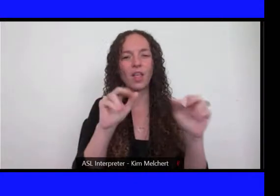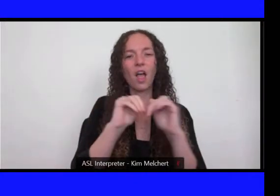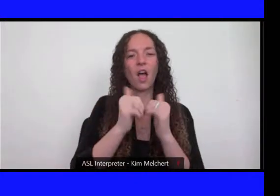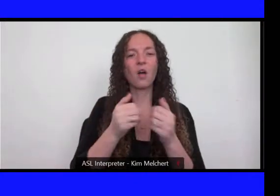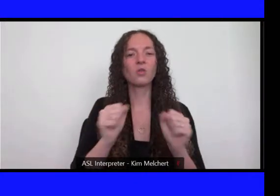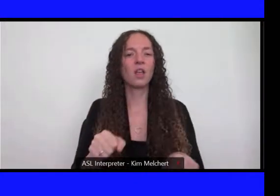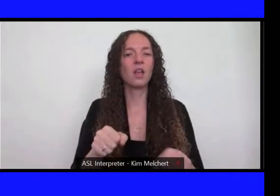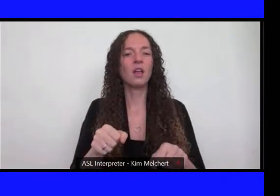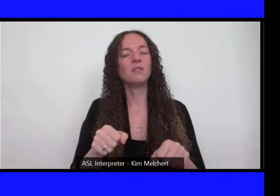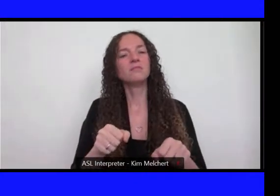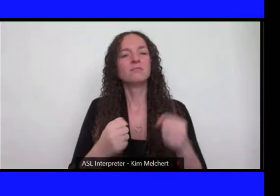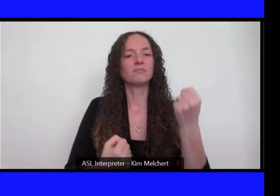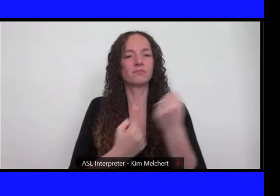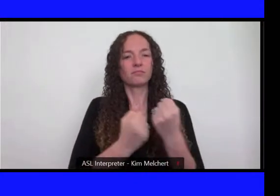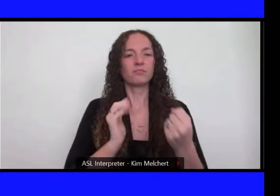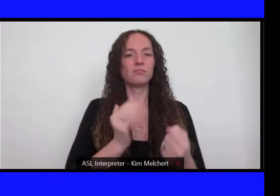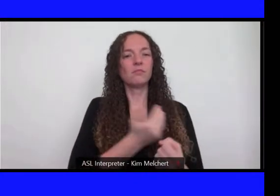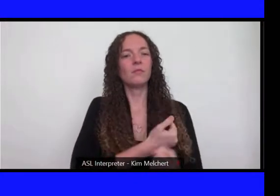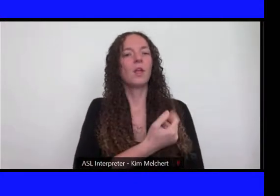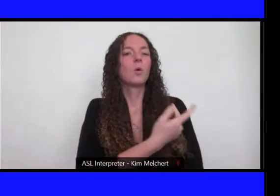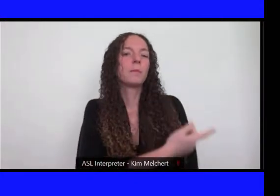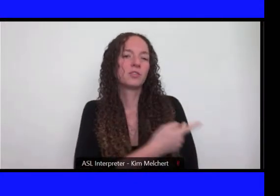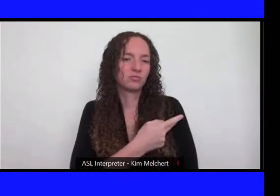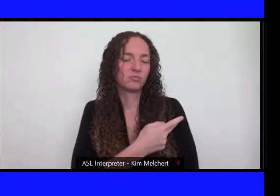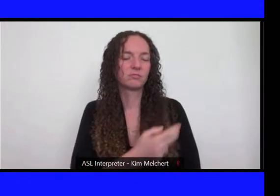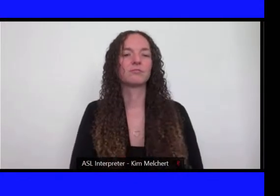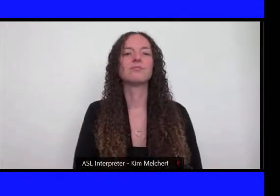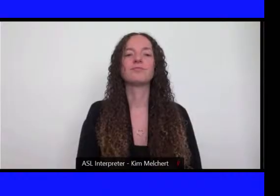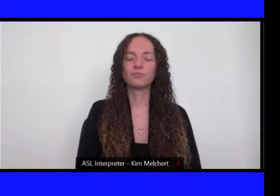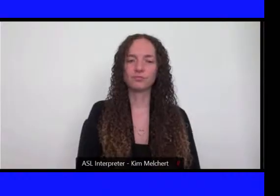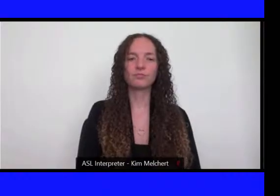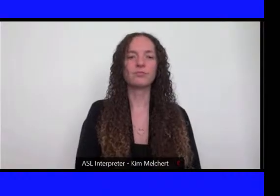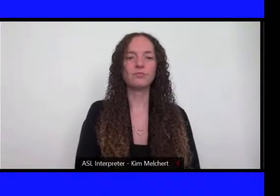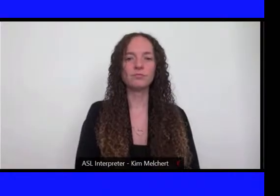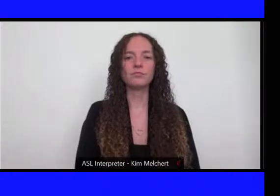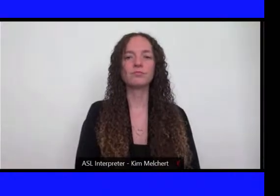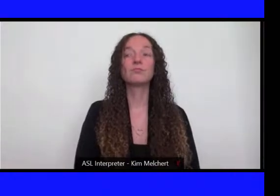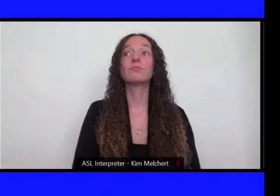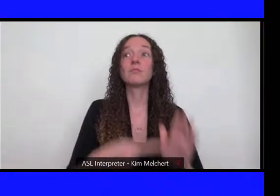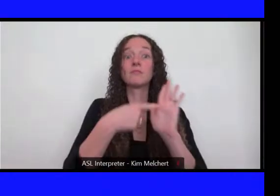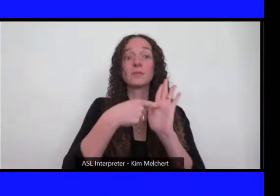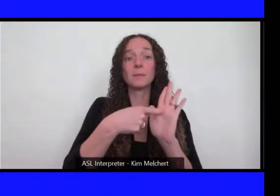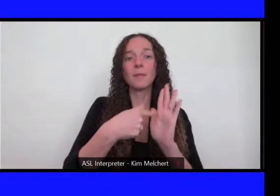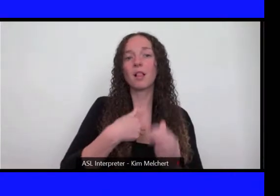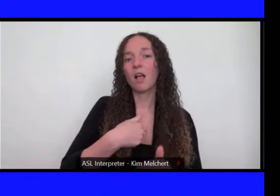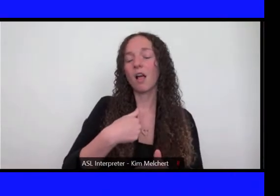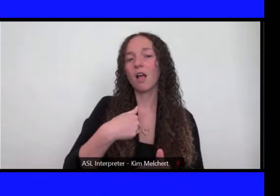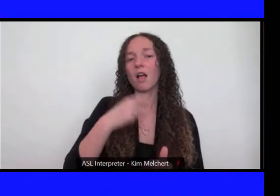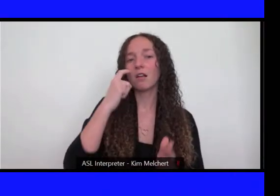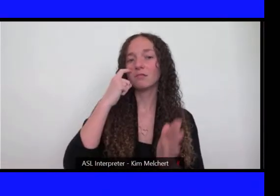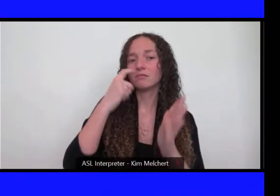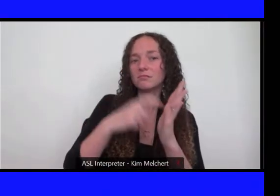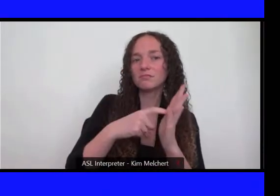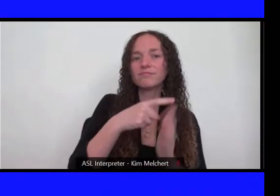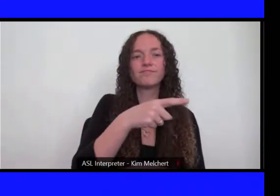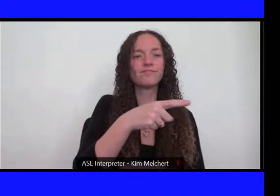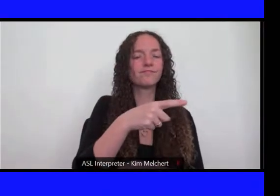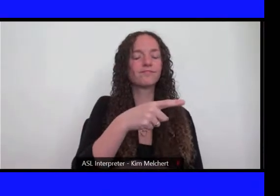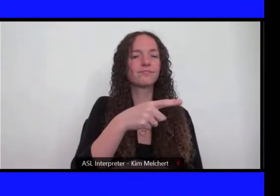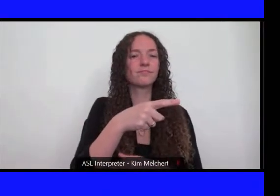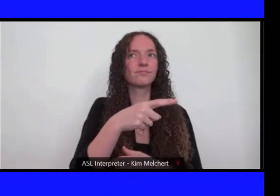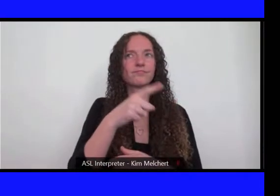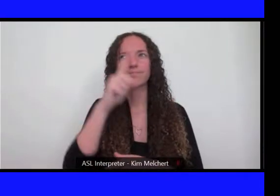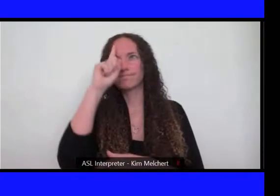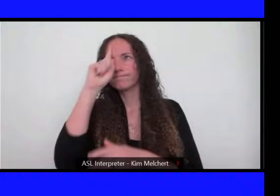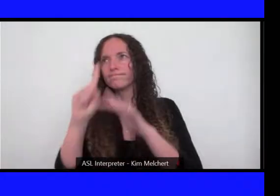Americans. And so it's interesting how certain illnesses or certain conditions are kind of controlled differently by